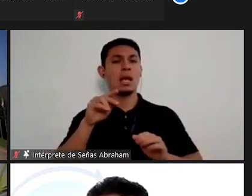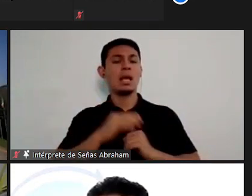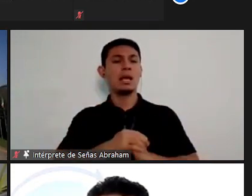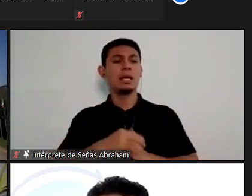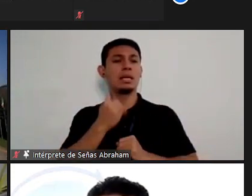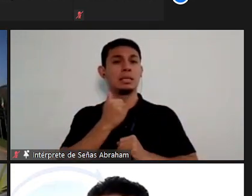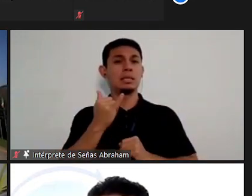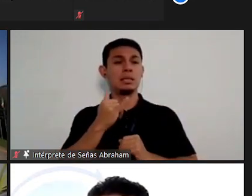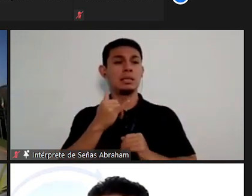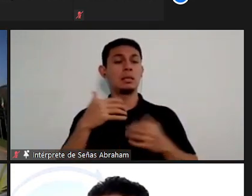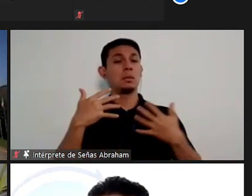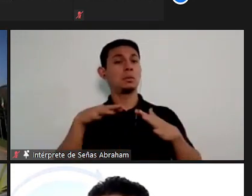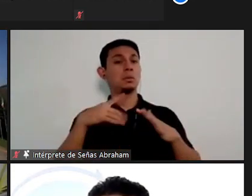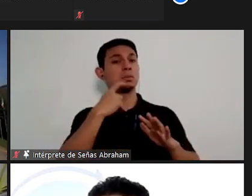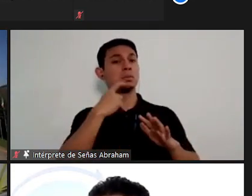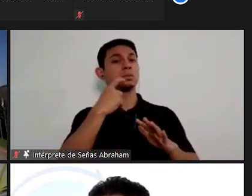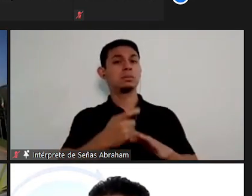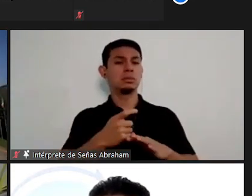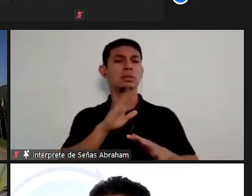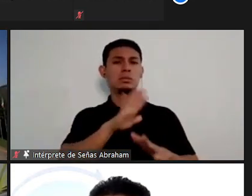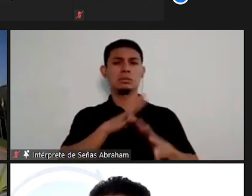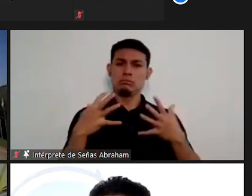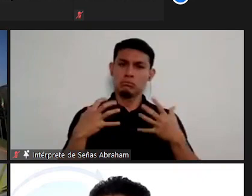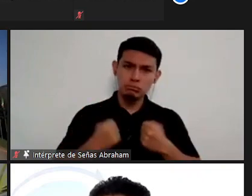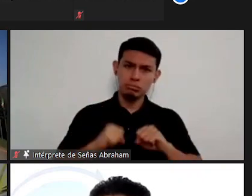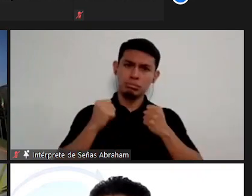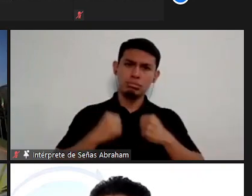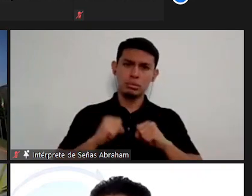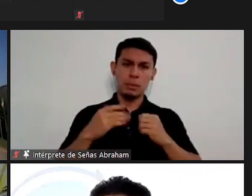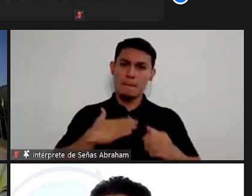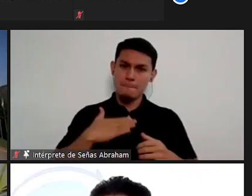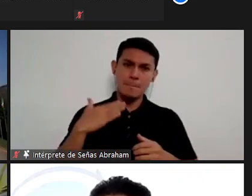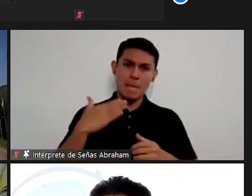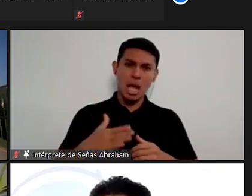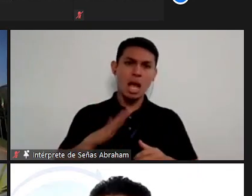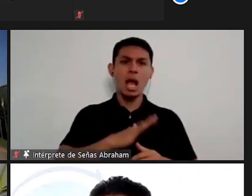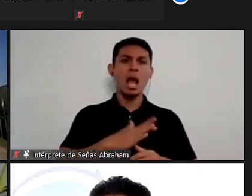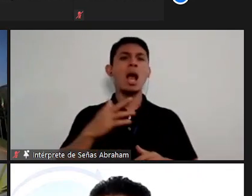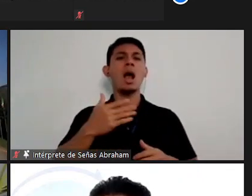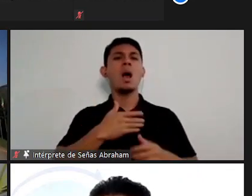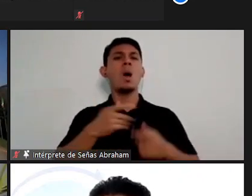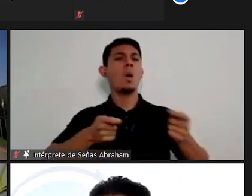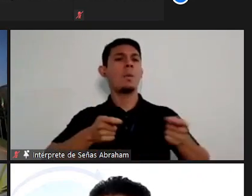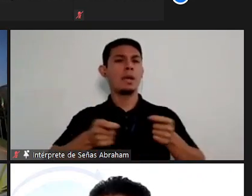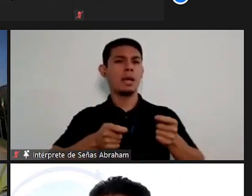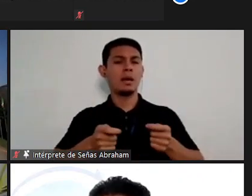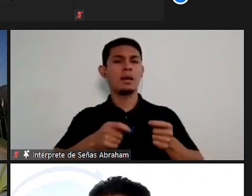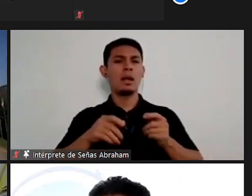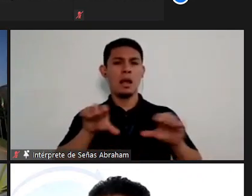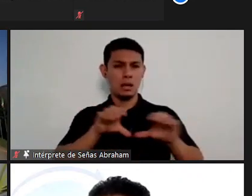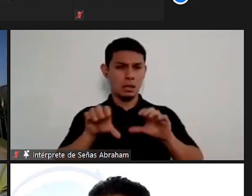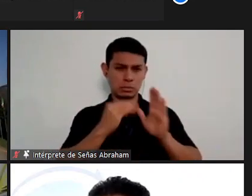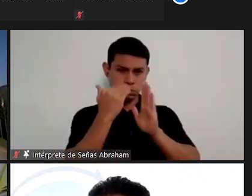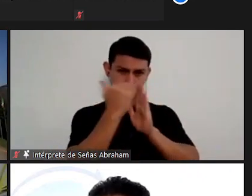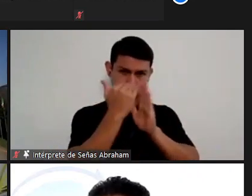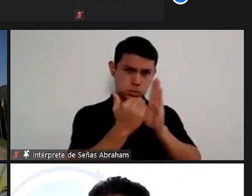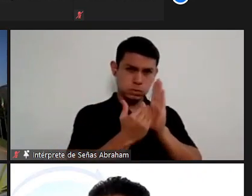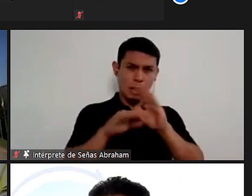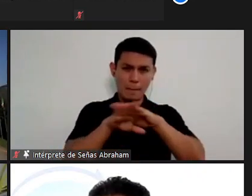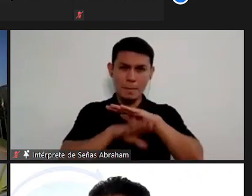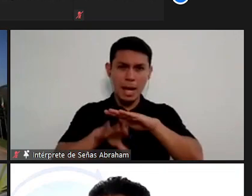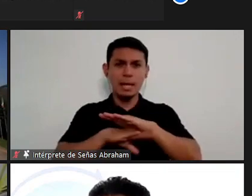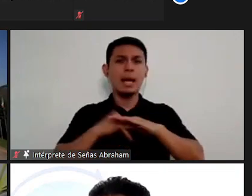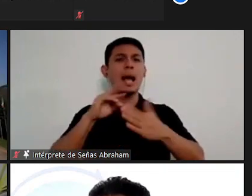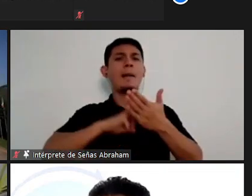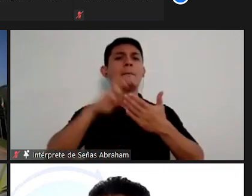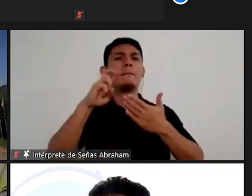and another's respect we want to highlight that the willingness and the efforts made by the government to prepare the baseline and the